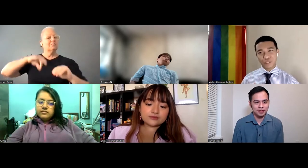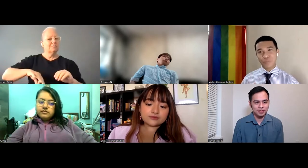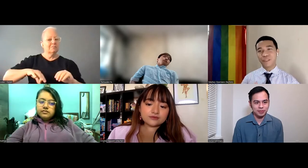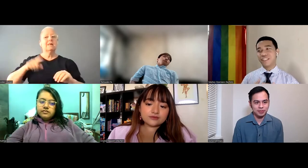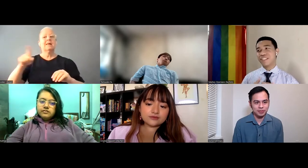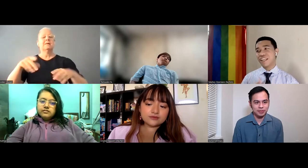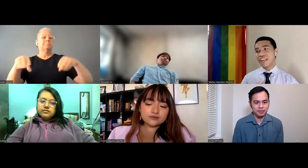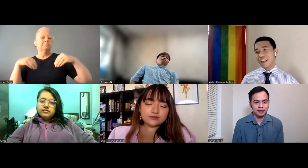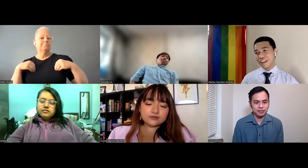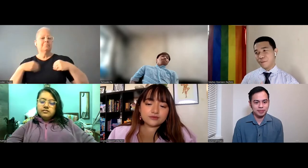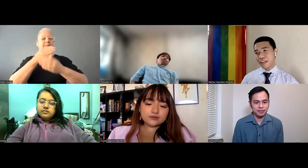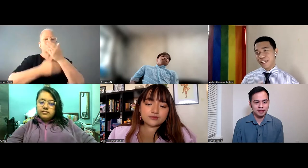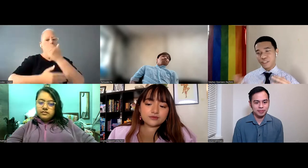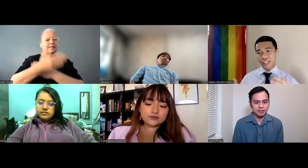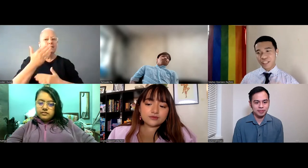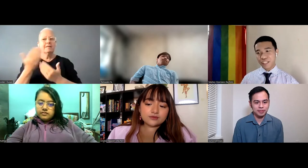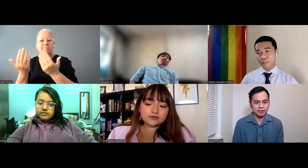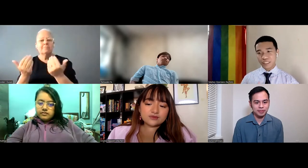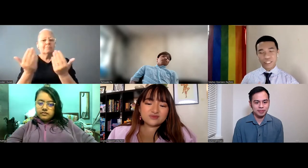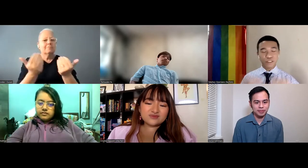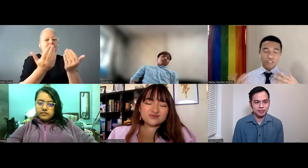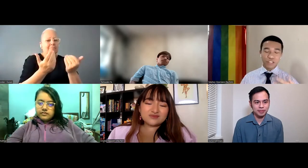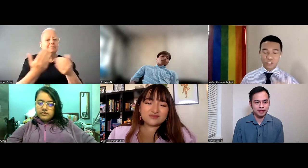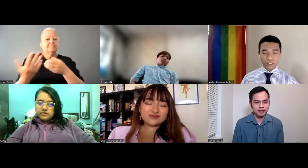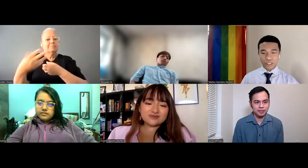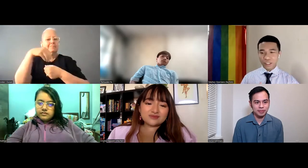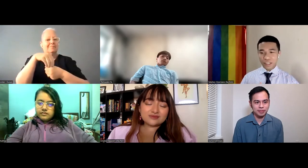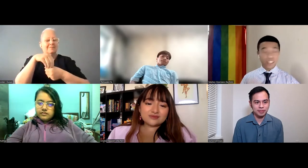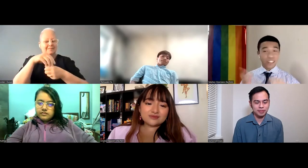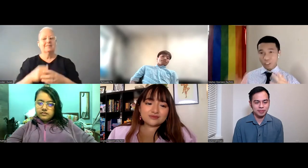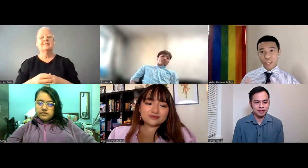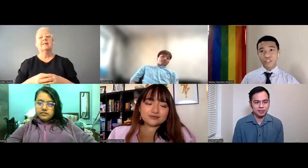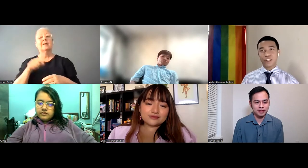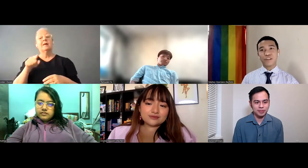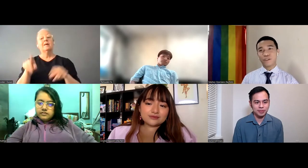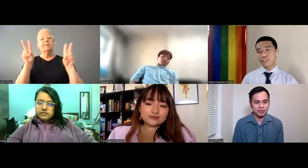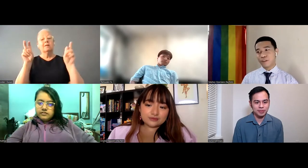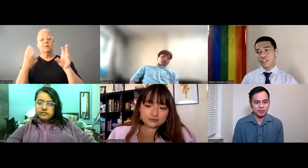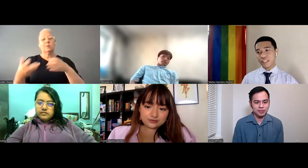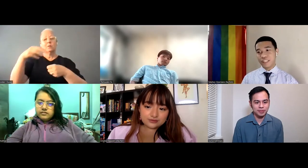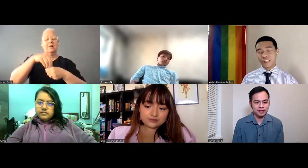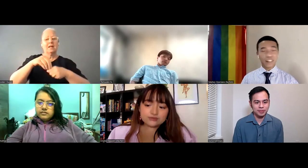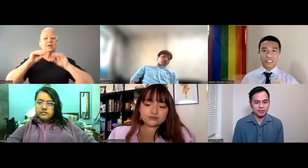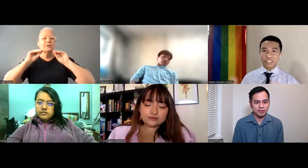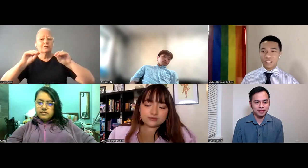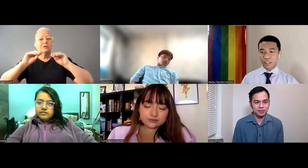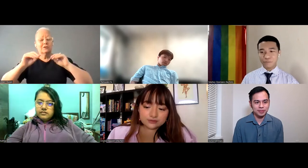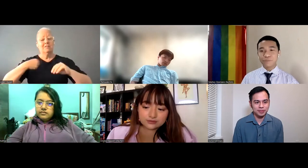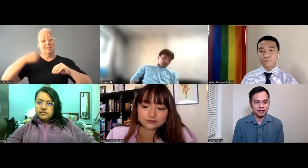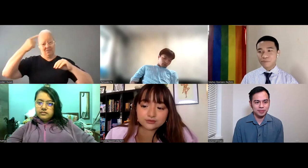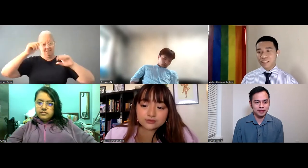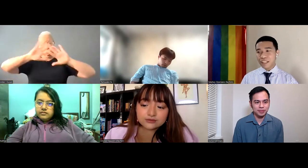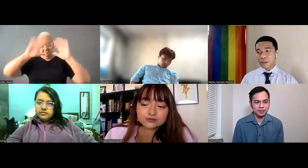context of the Philippines, I hate to say this, but inclusive education is, and education as a whole is one of the neglected